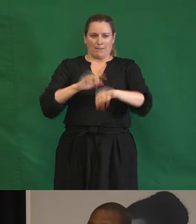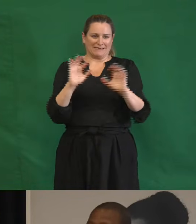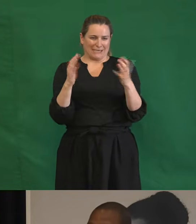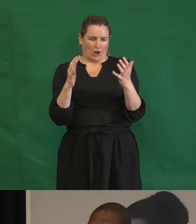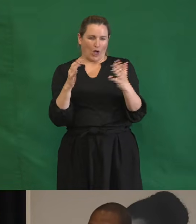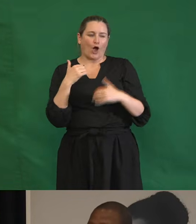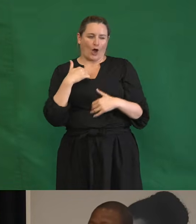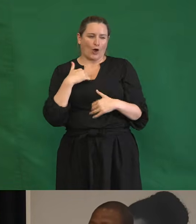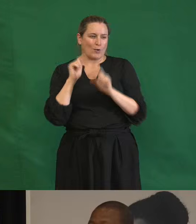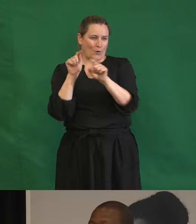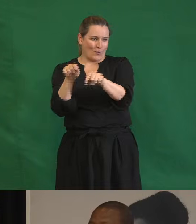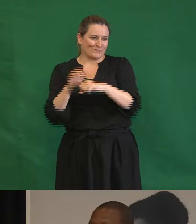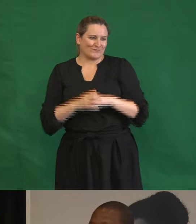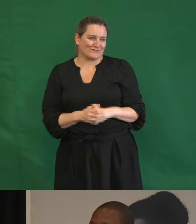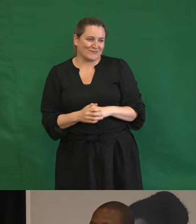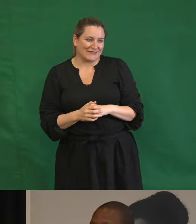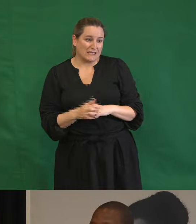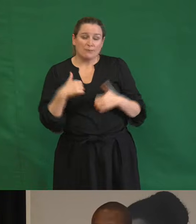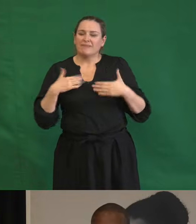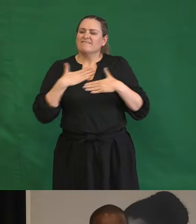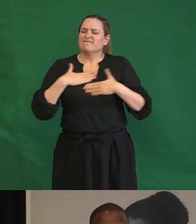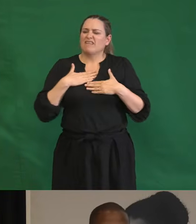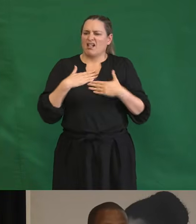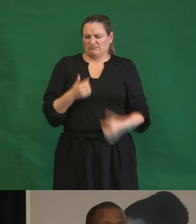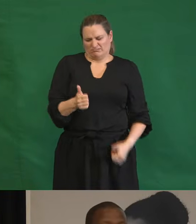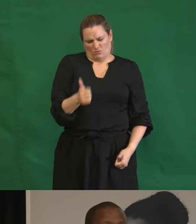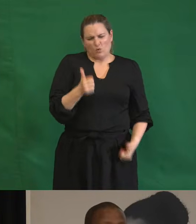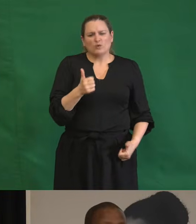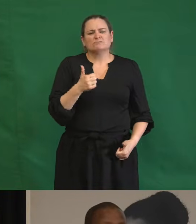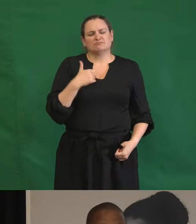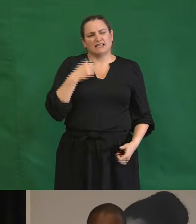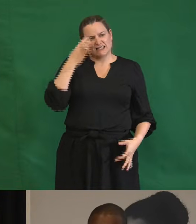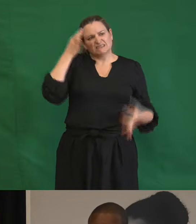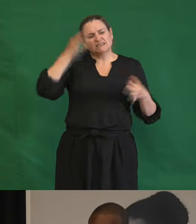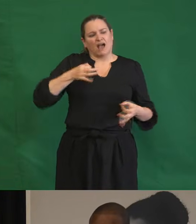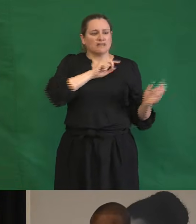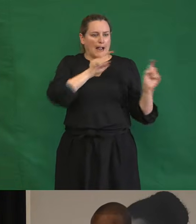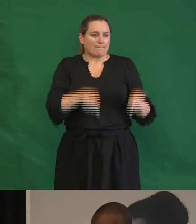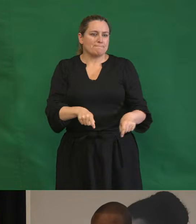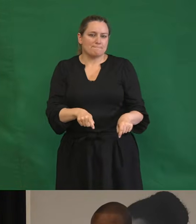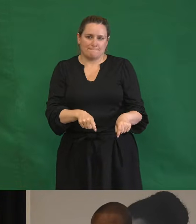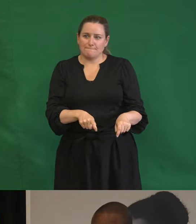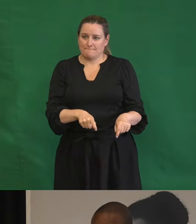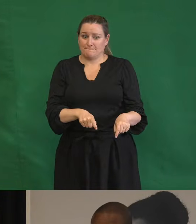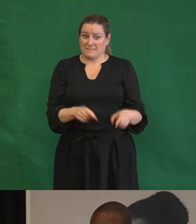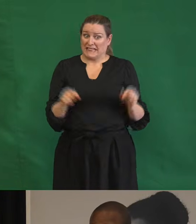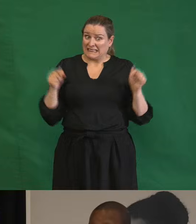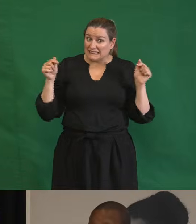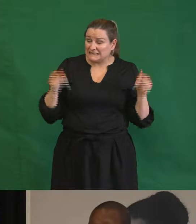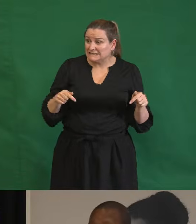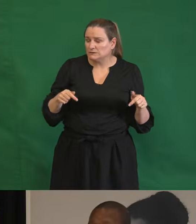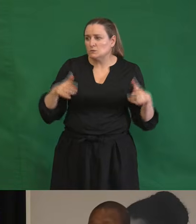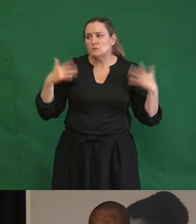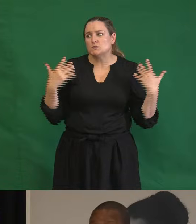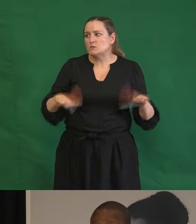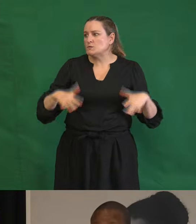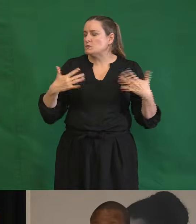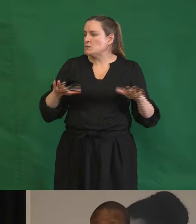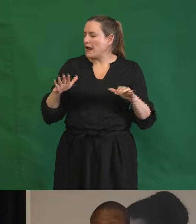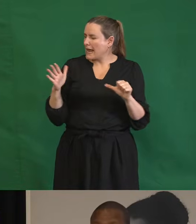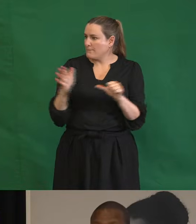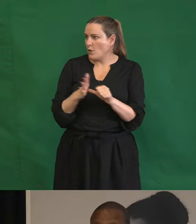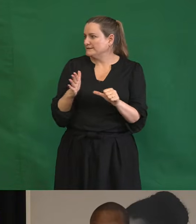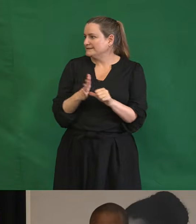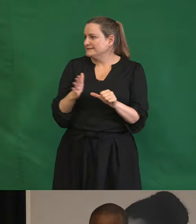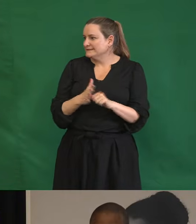I couldn't have missed this for anything, particularly this 10 to 2 o'clock